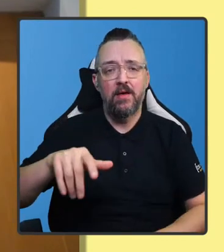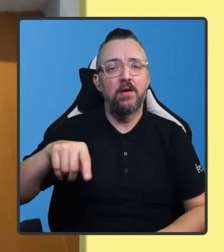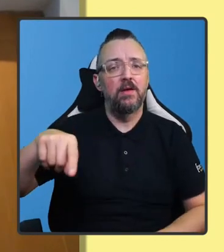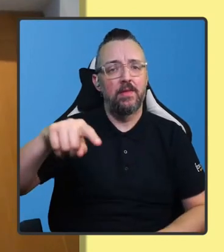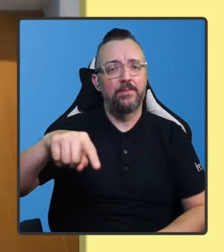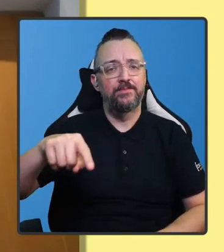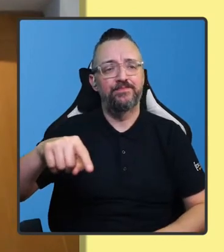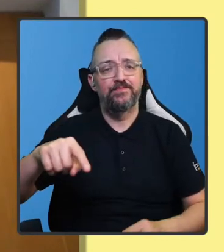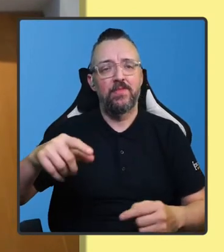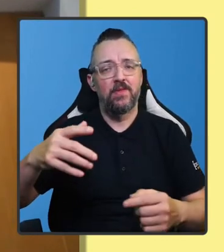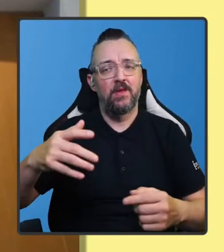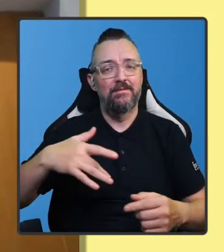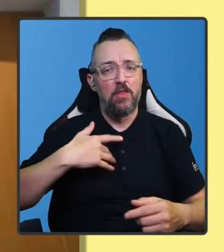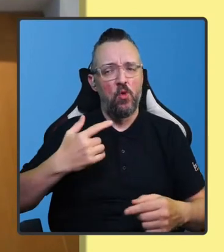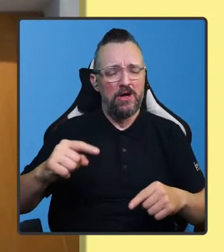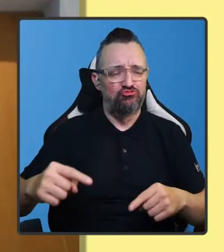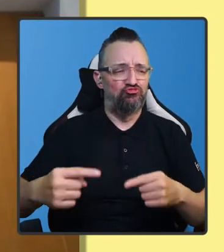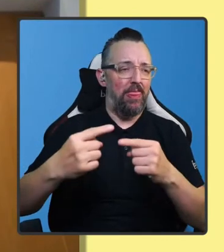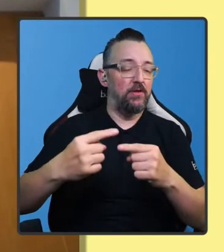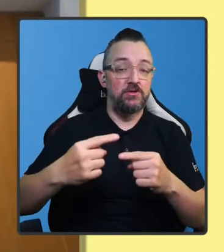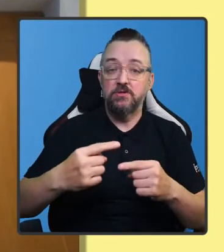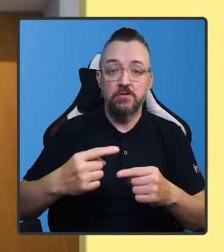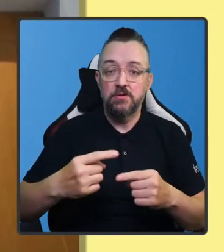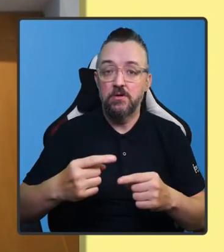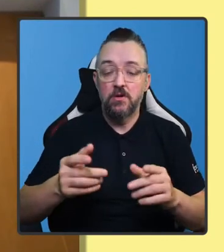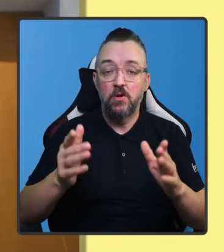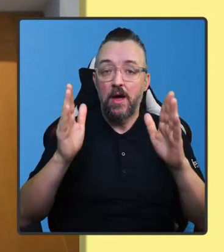for everybody, because if we're not to condone